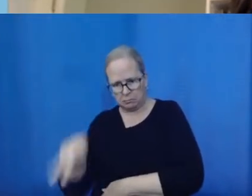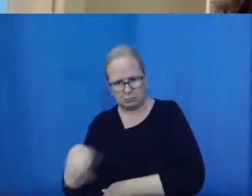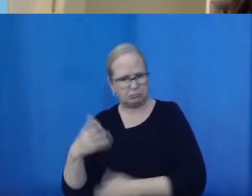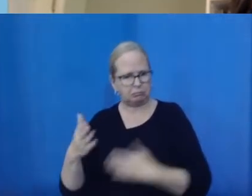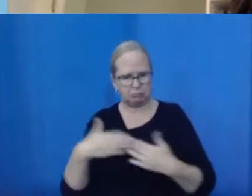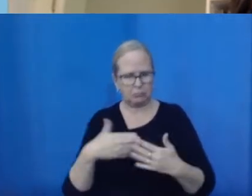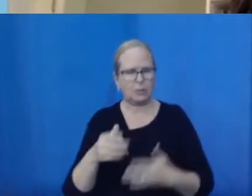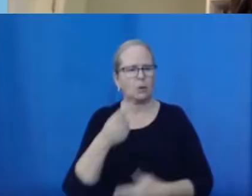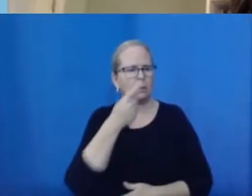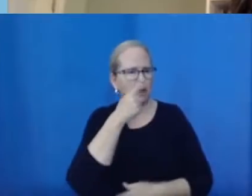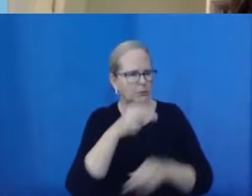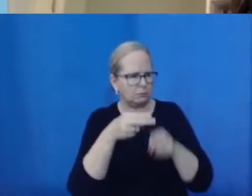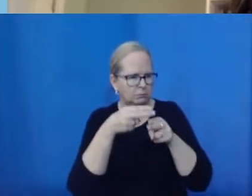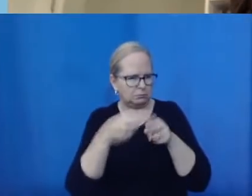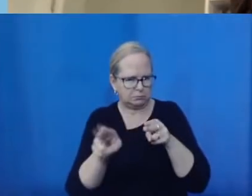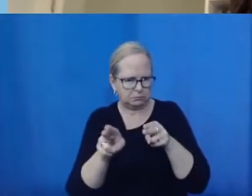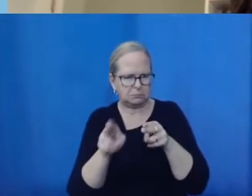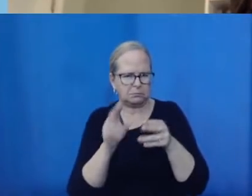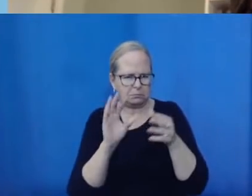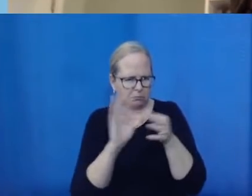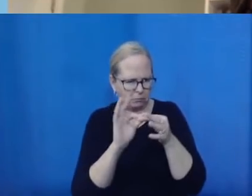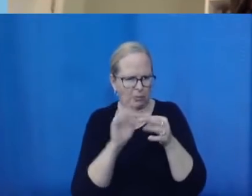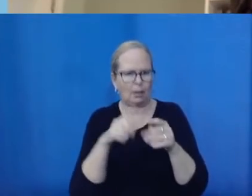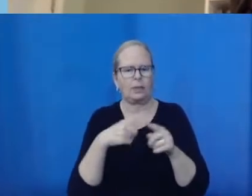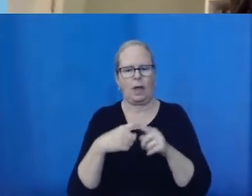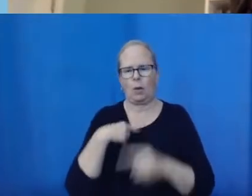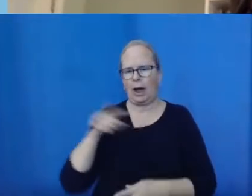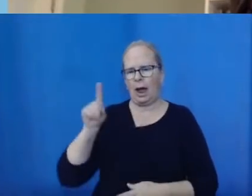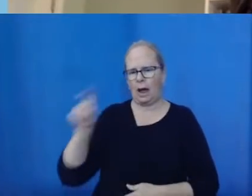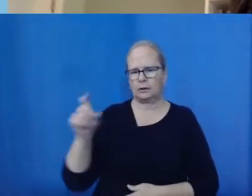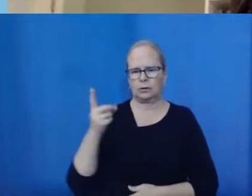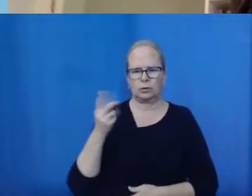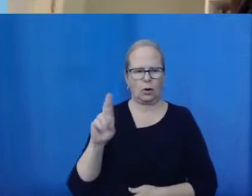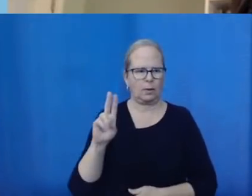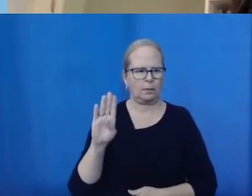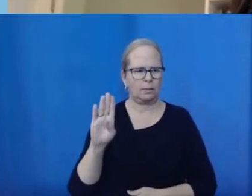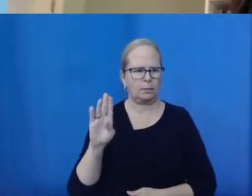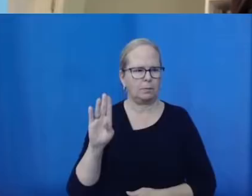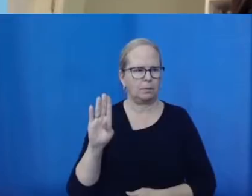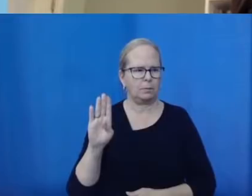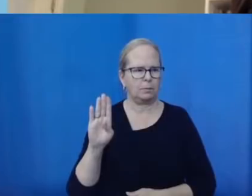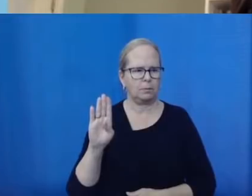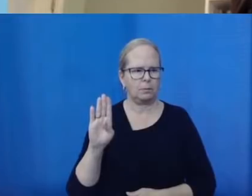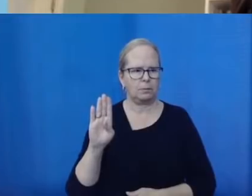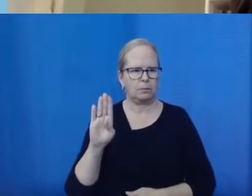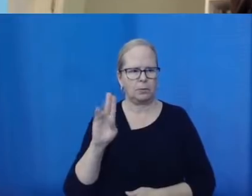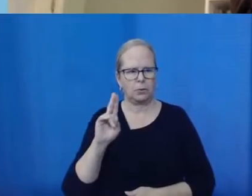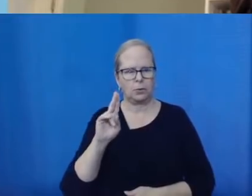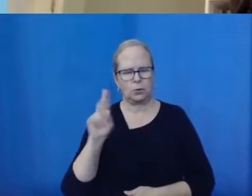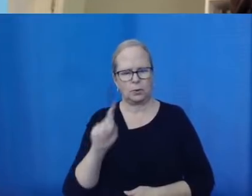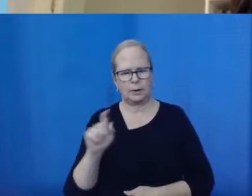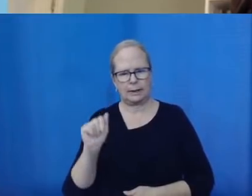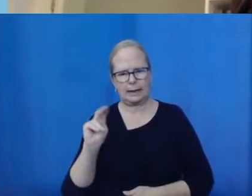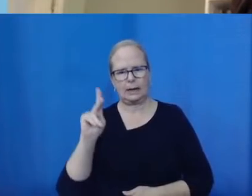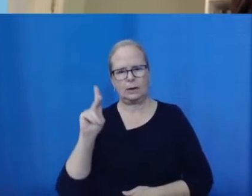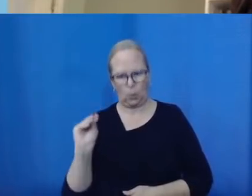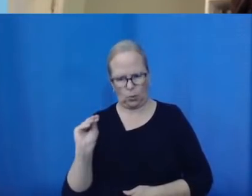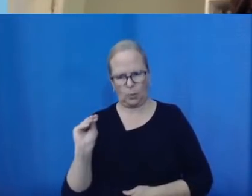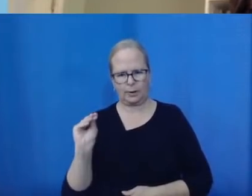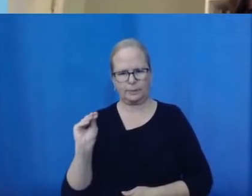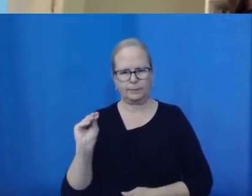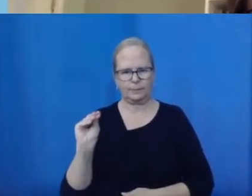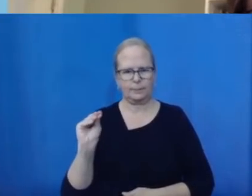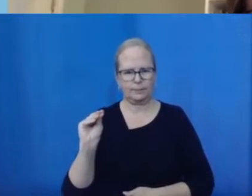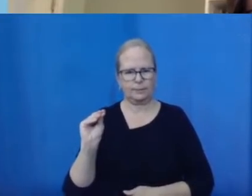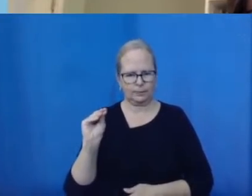share some information with us around anxiety and tiny humans, and then we will go into our larger panel discussion. So